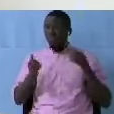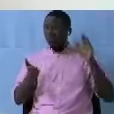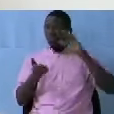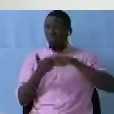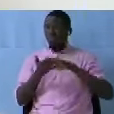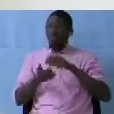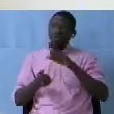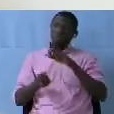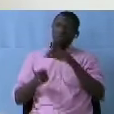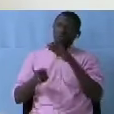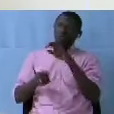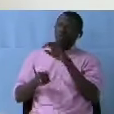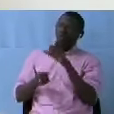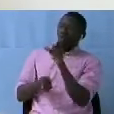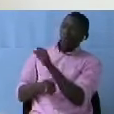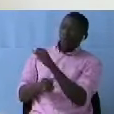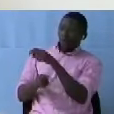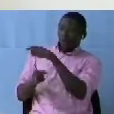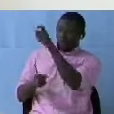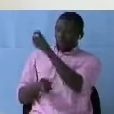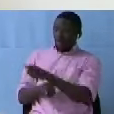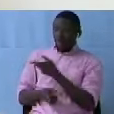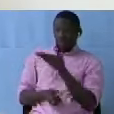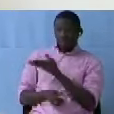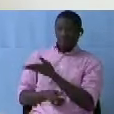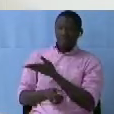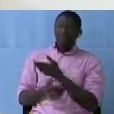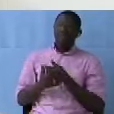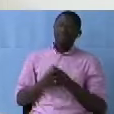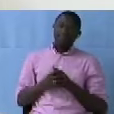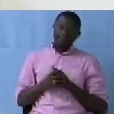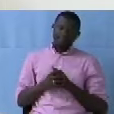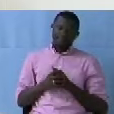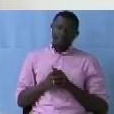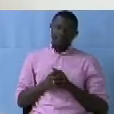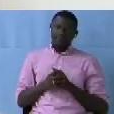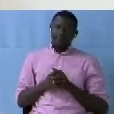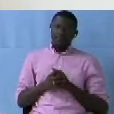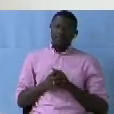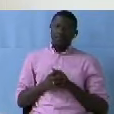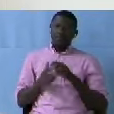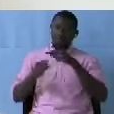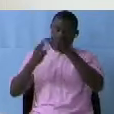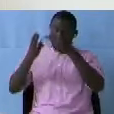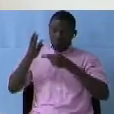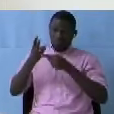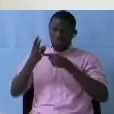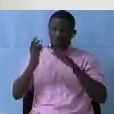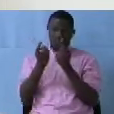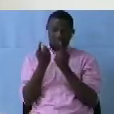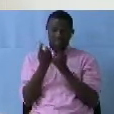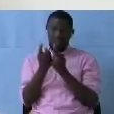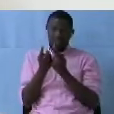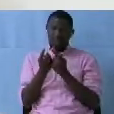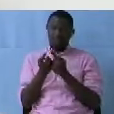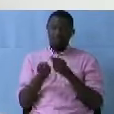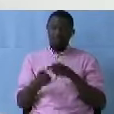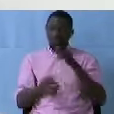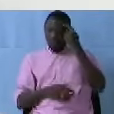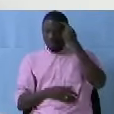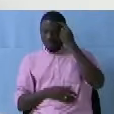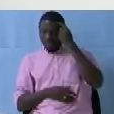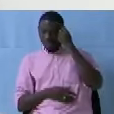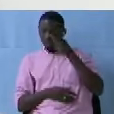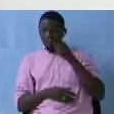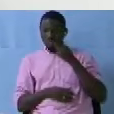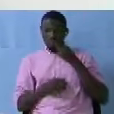dafa yaxa keneen ko xamne moy mu ngi tanku ci mom. So under those circumstances, one can divulge